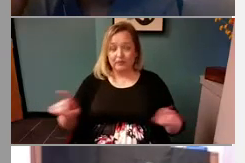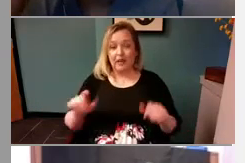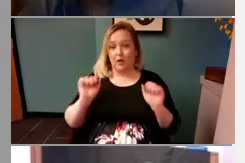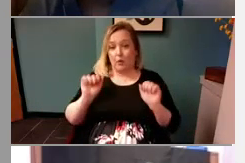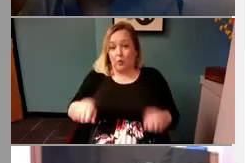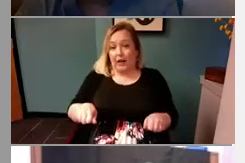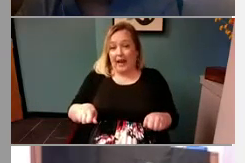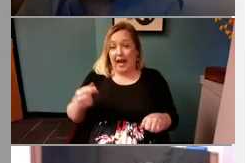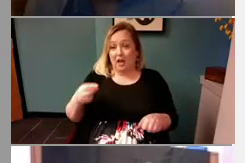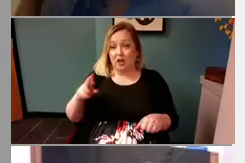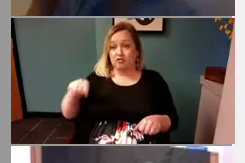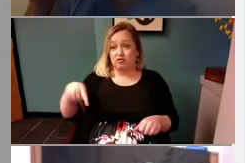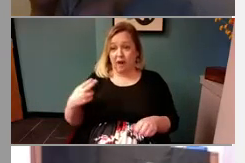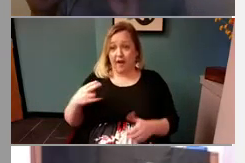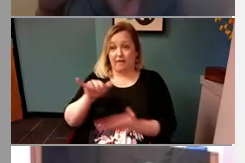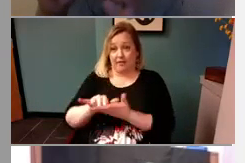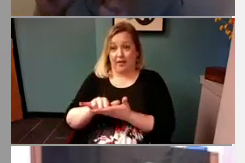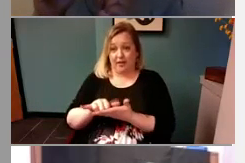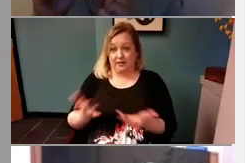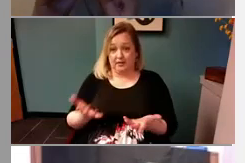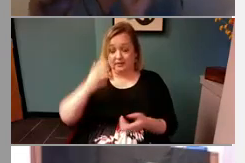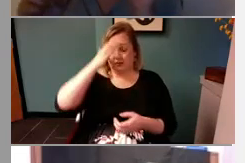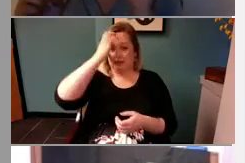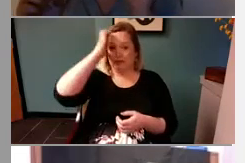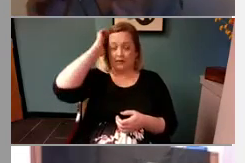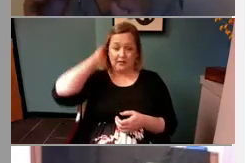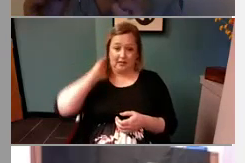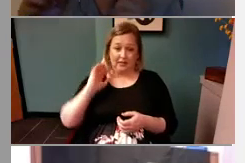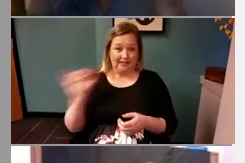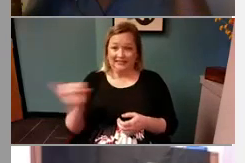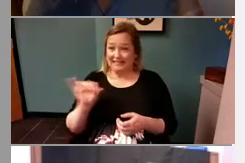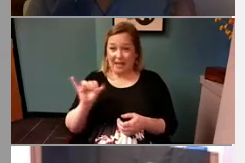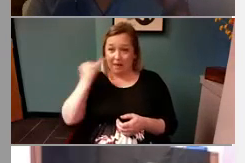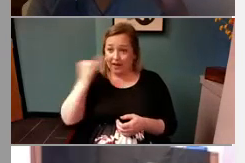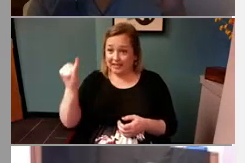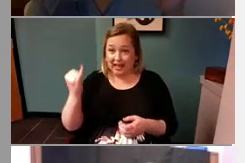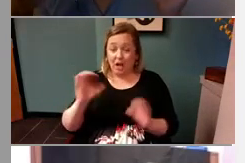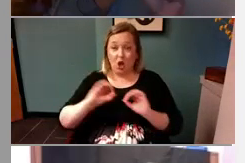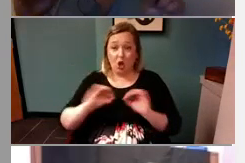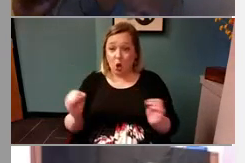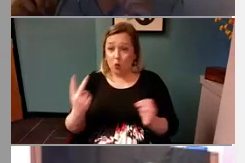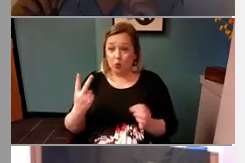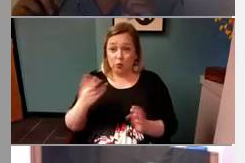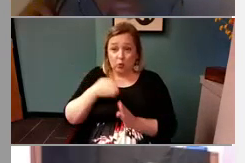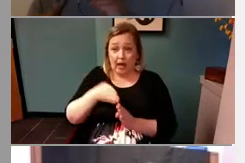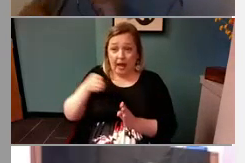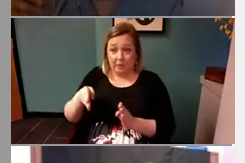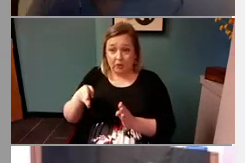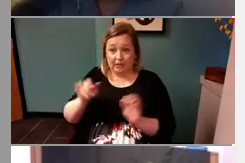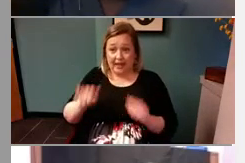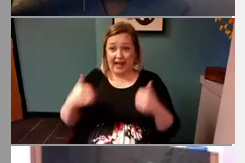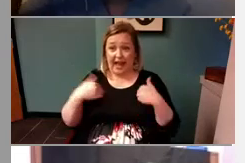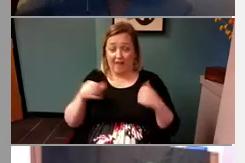problem, right? Where no 2 neighbors can have the same color. And in this scenario, no 2 neighbors can